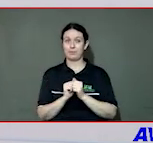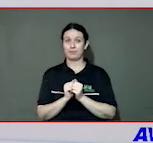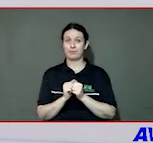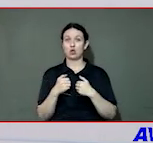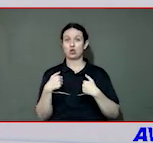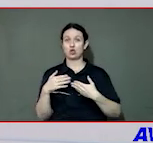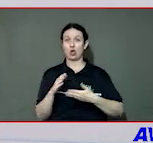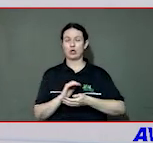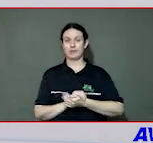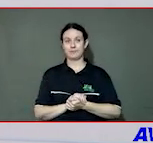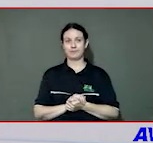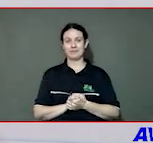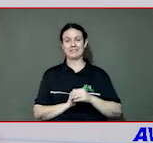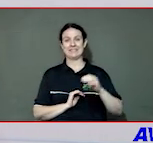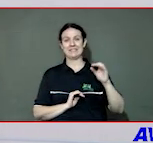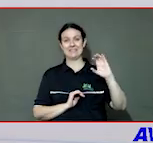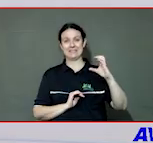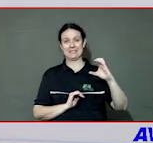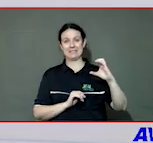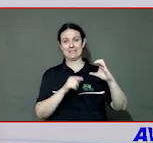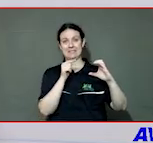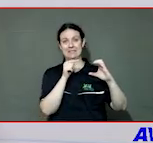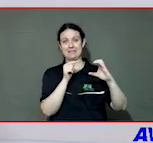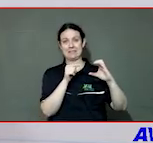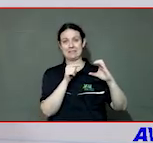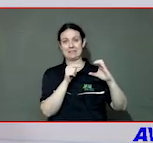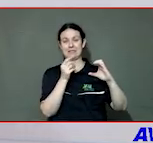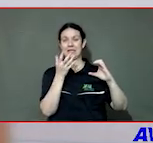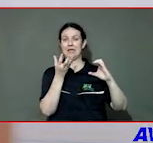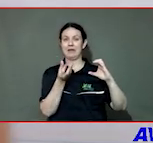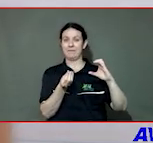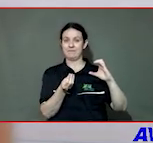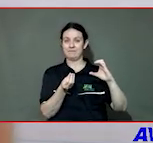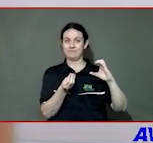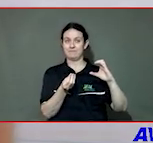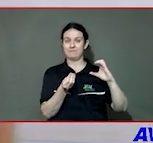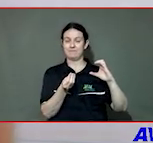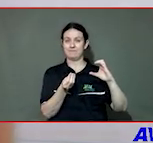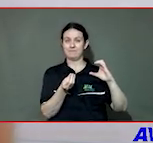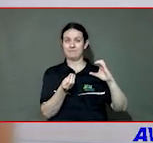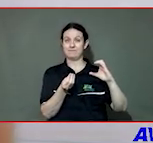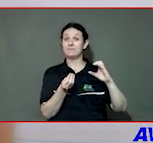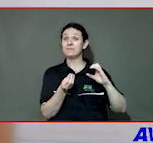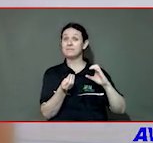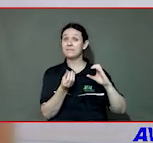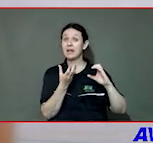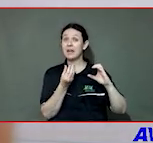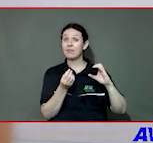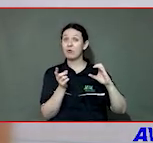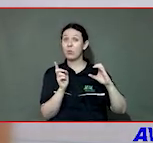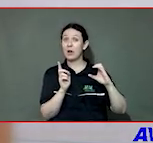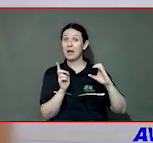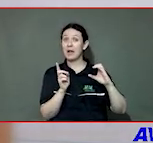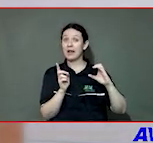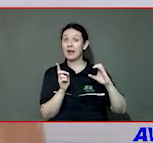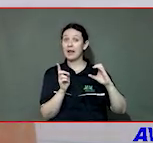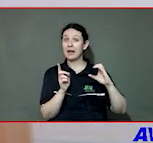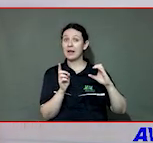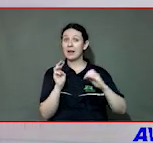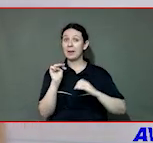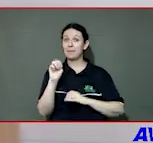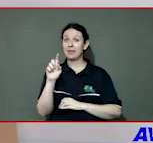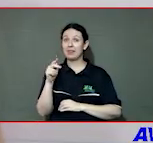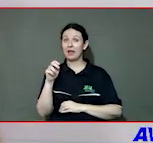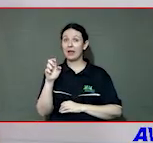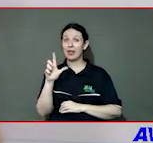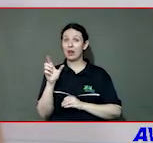B, sorry, C as a, it's about the methyl group,